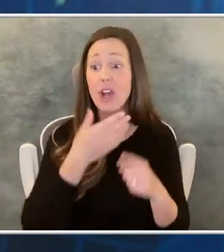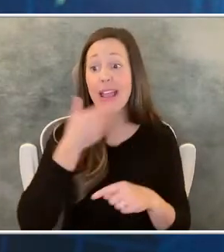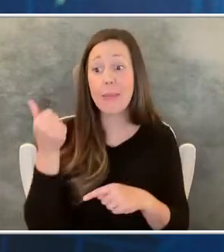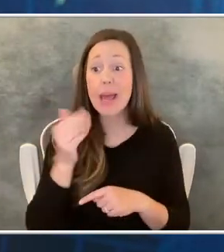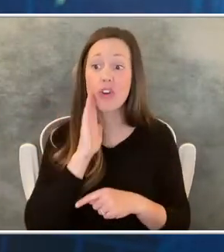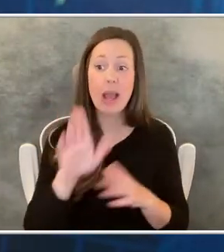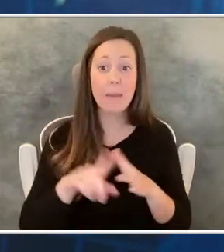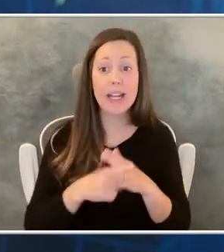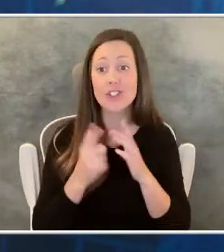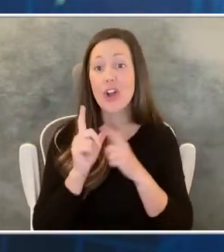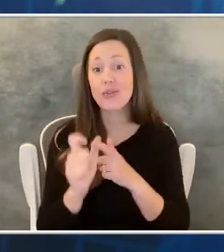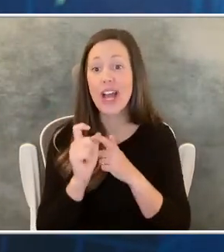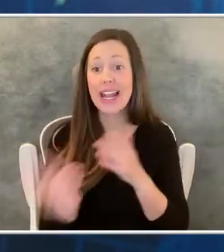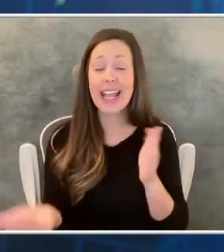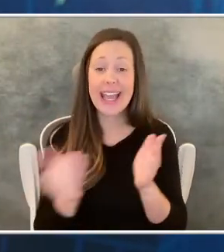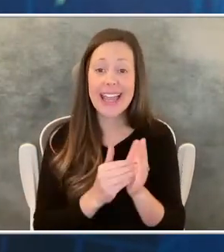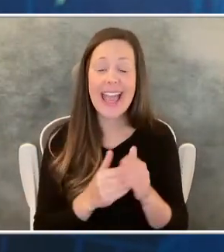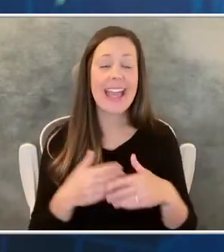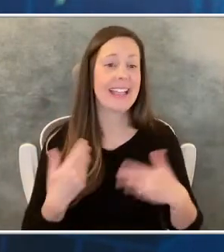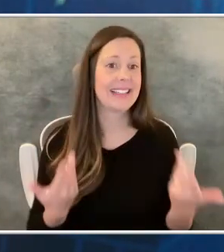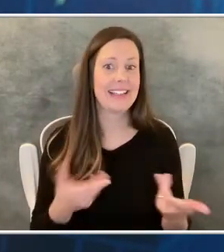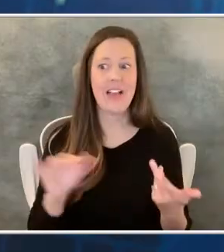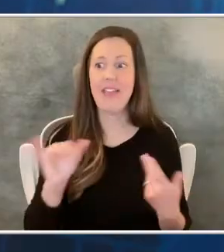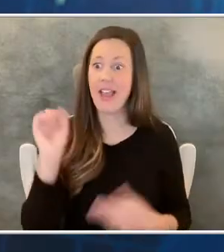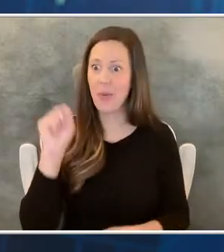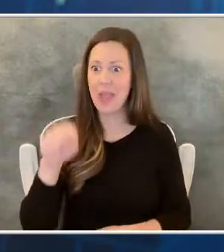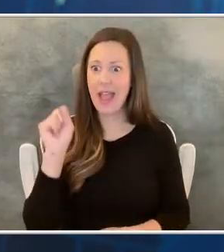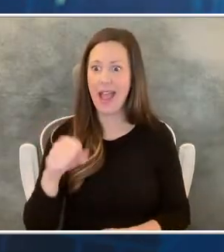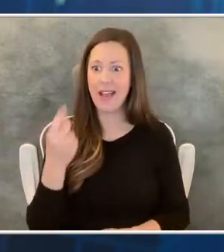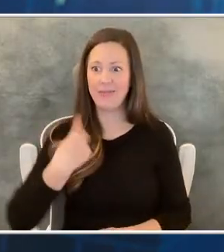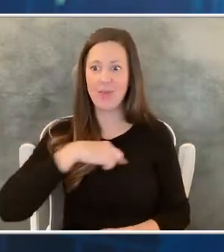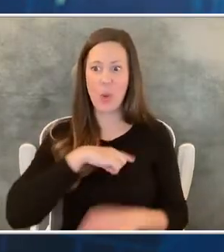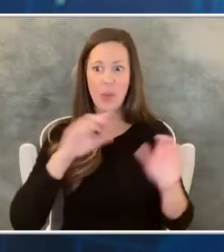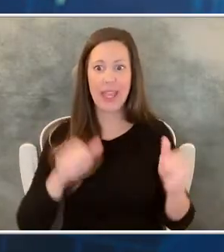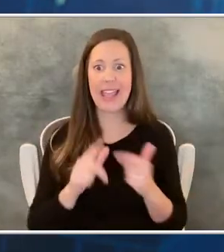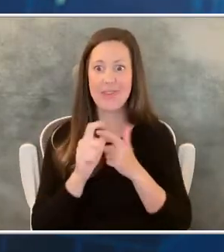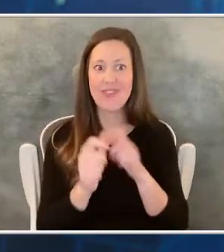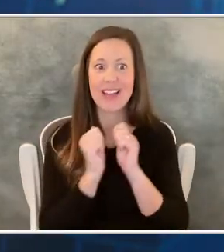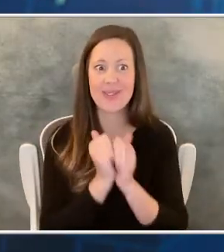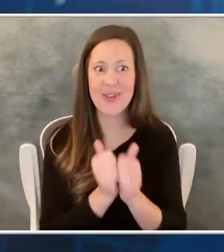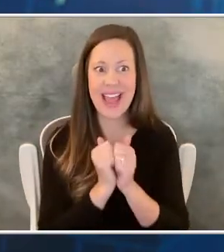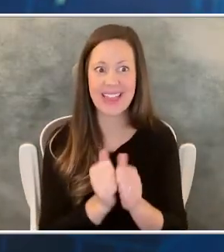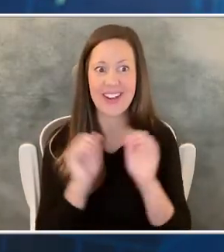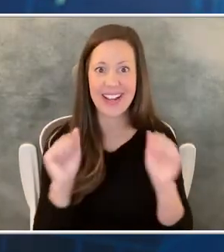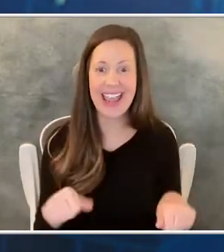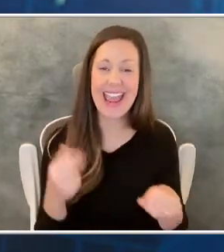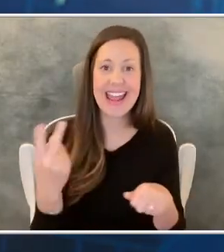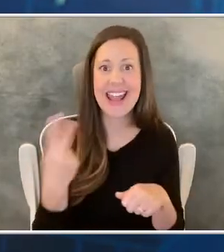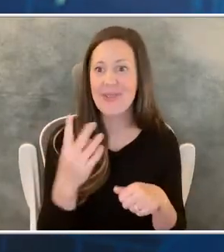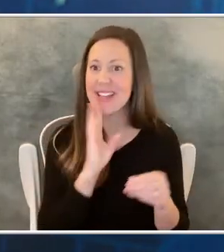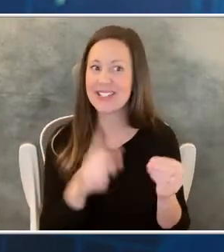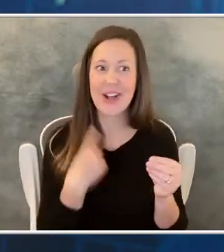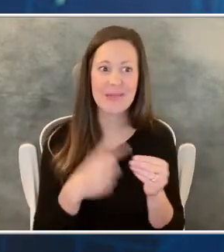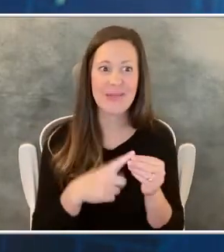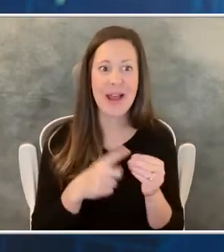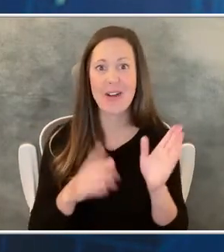well, we can run a race together, and I forgot about it. And then